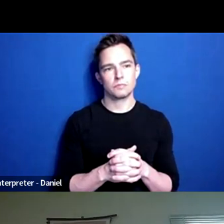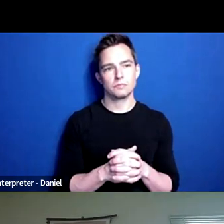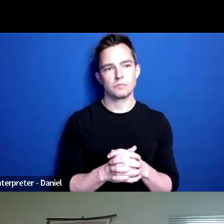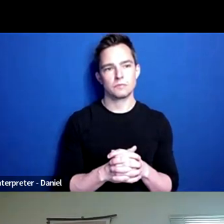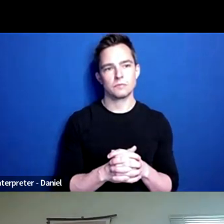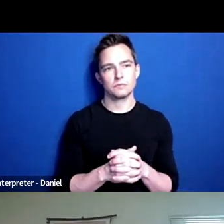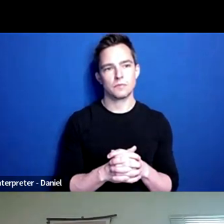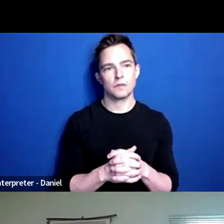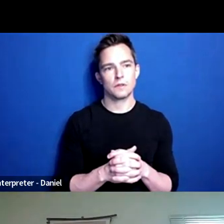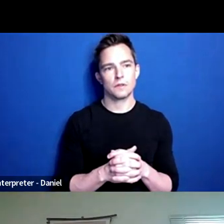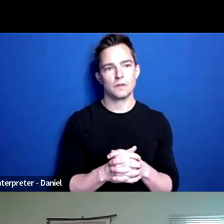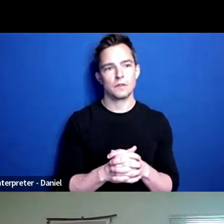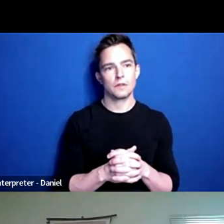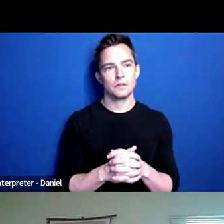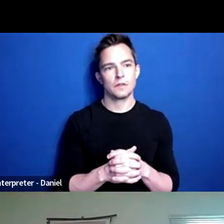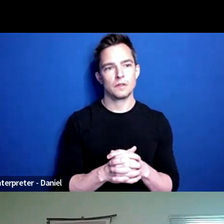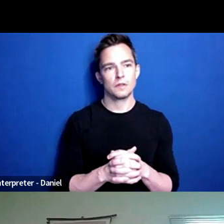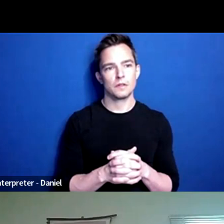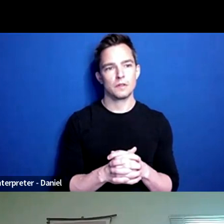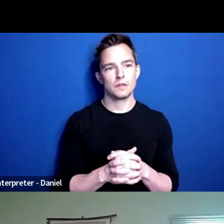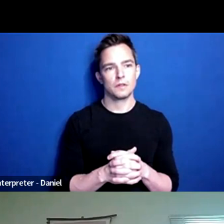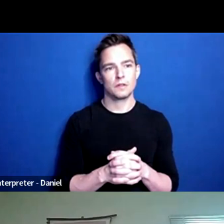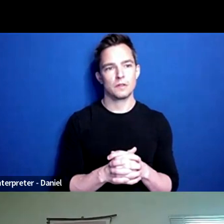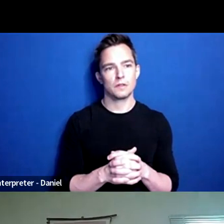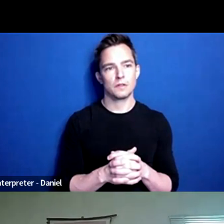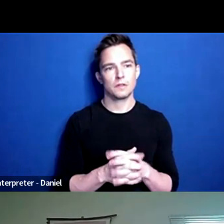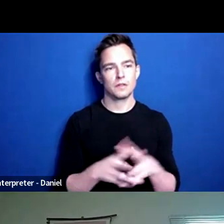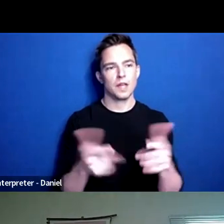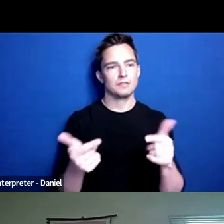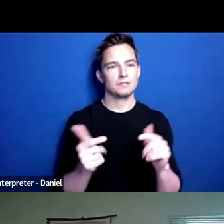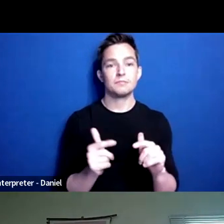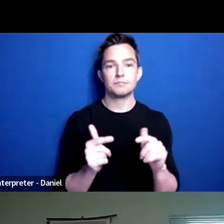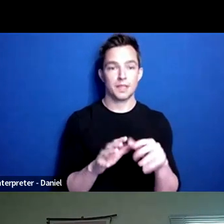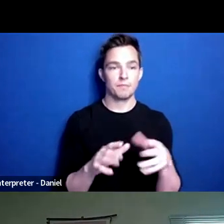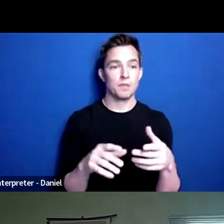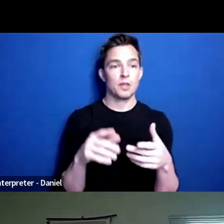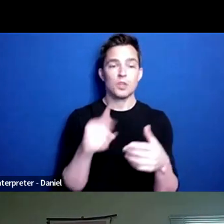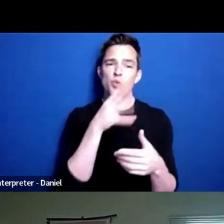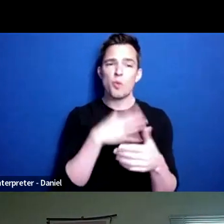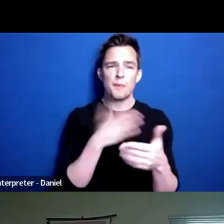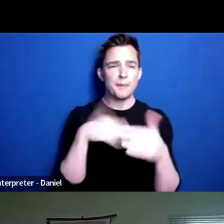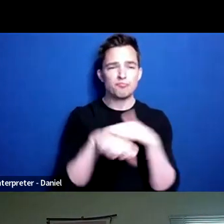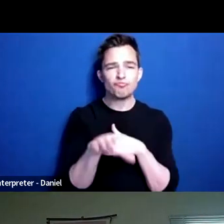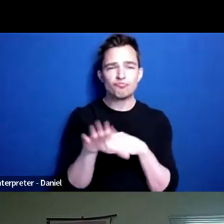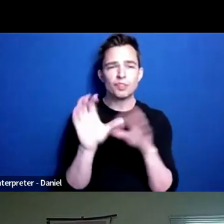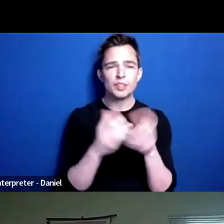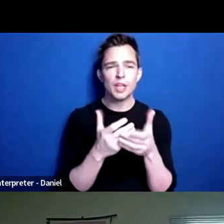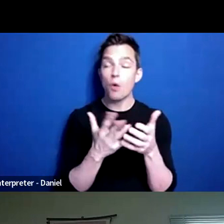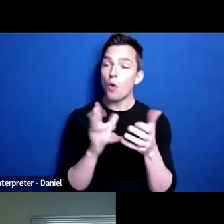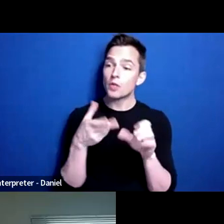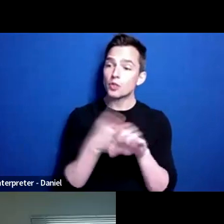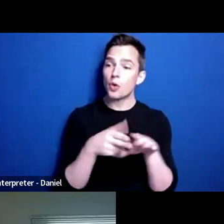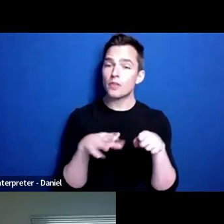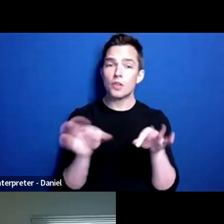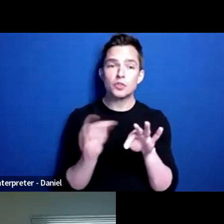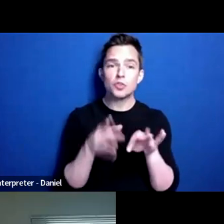those barriers. And so, a woman may walk into our space saying, hey, I just want to join the sewing program. but we quickly find out that maybe